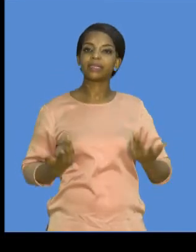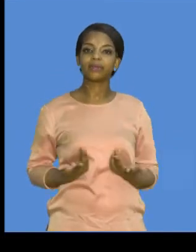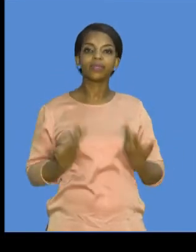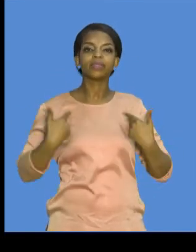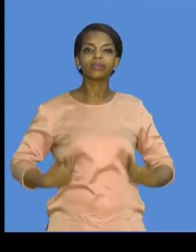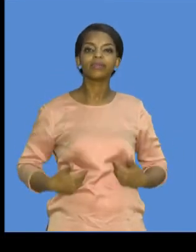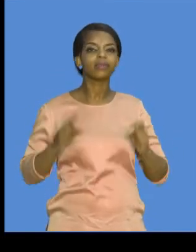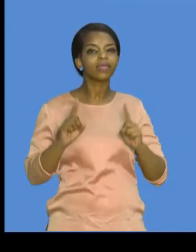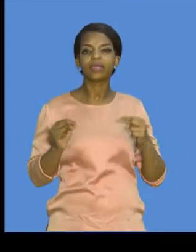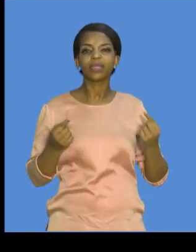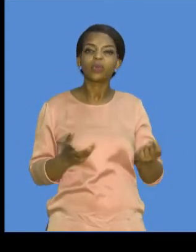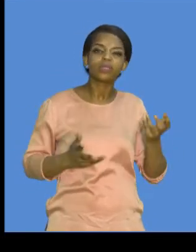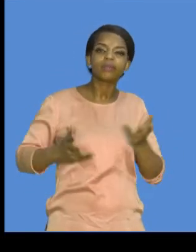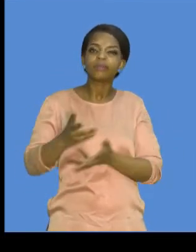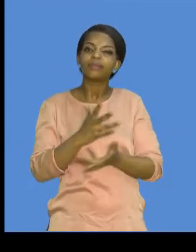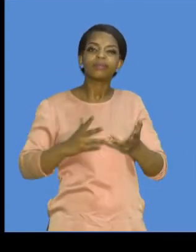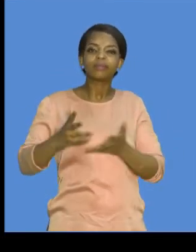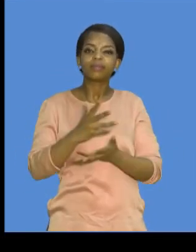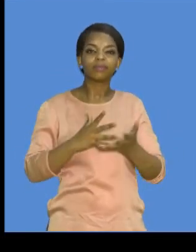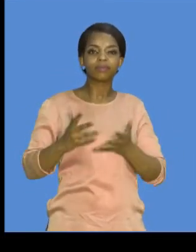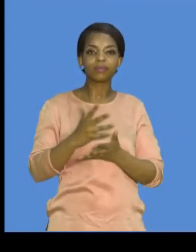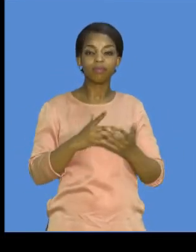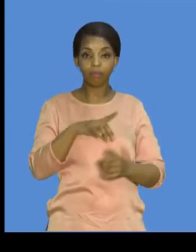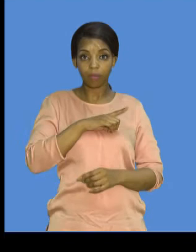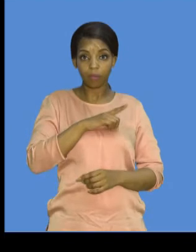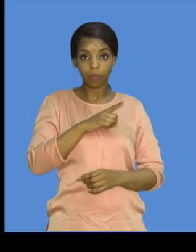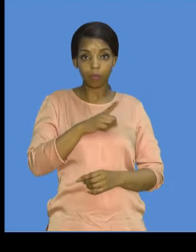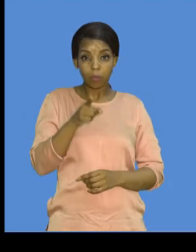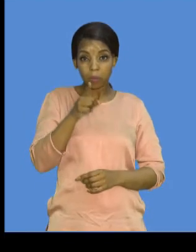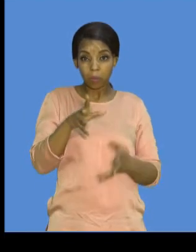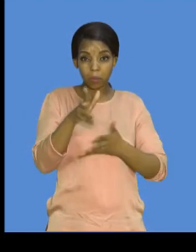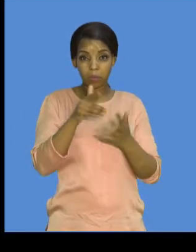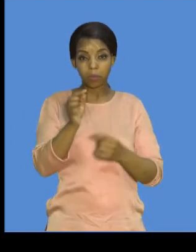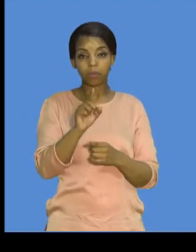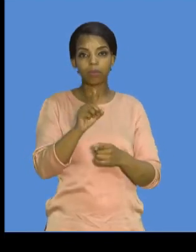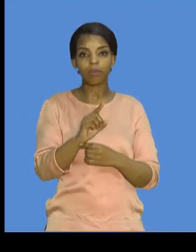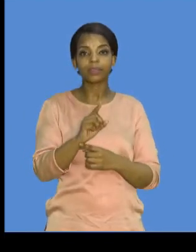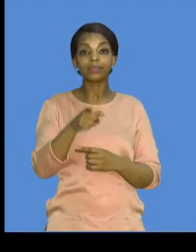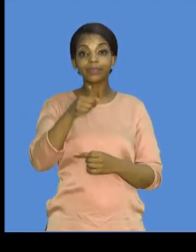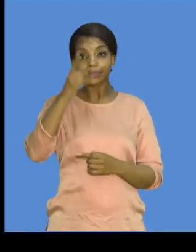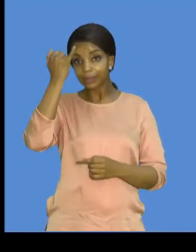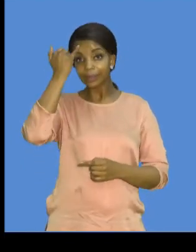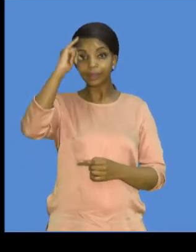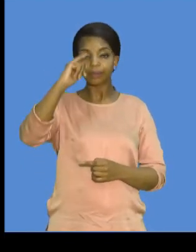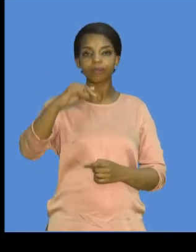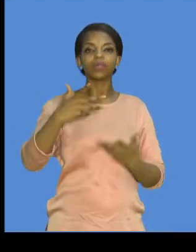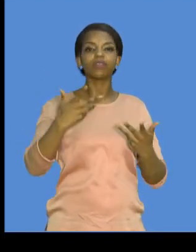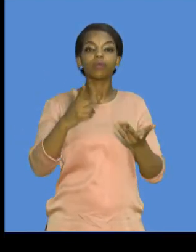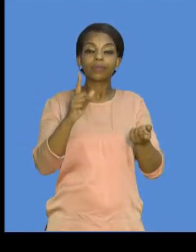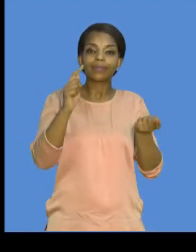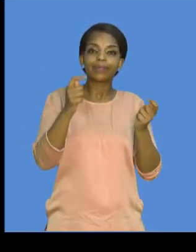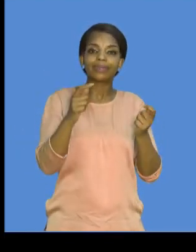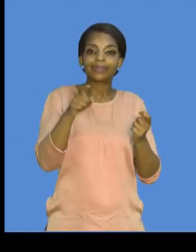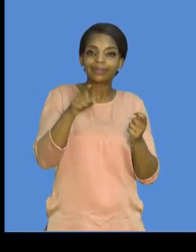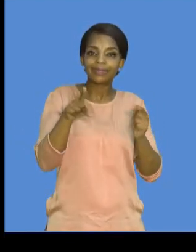gradient. Hence, when you talk about the concept of rate of change, that is not constant